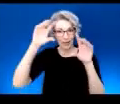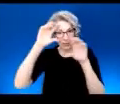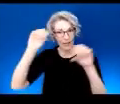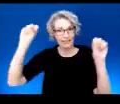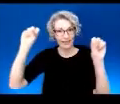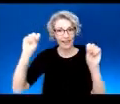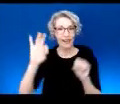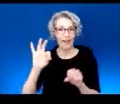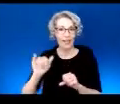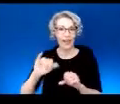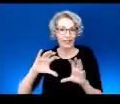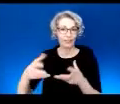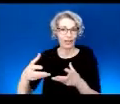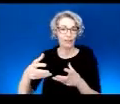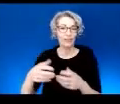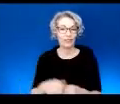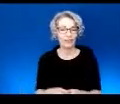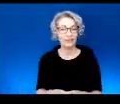chapter.